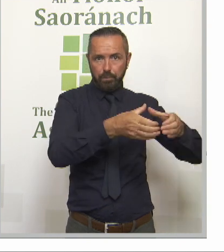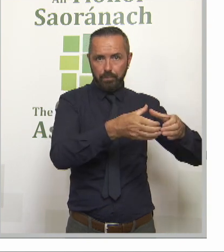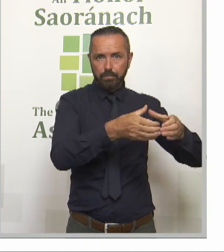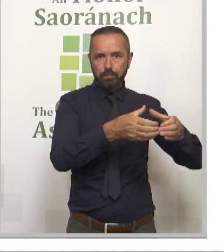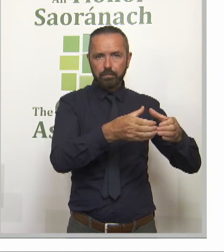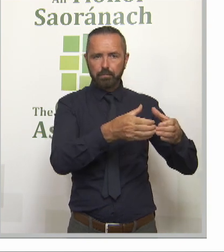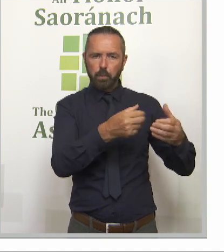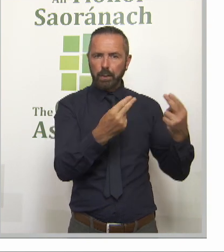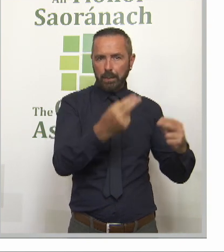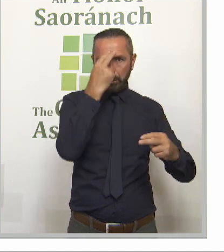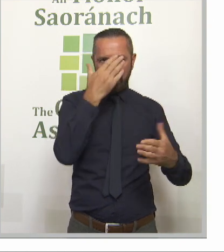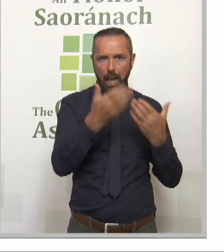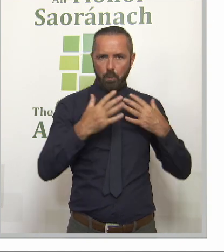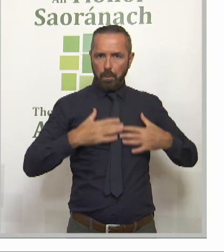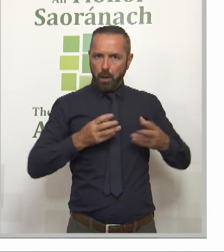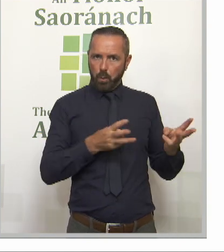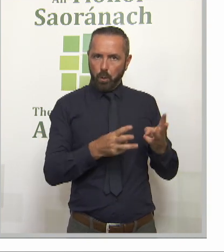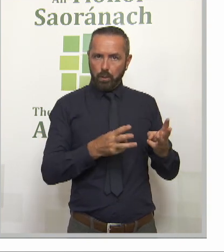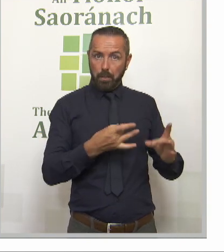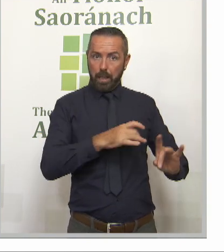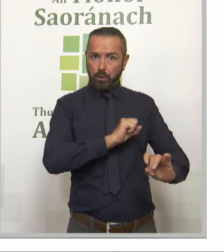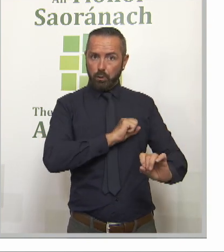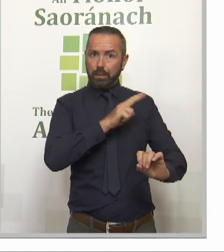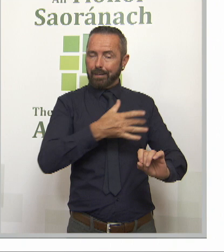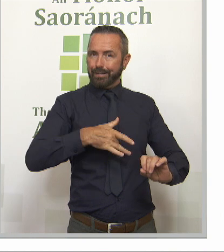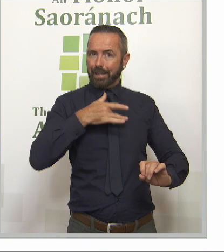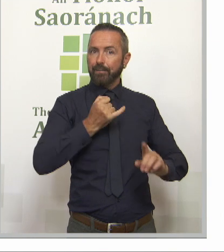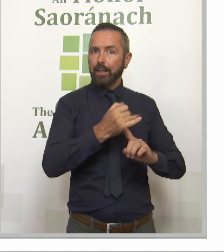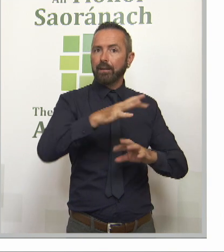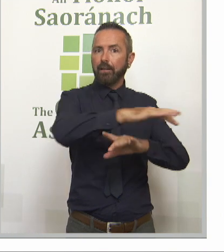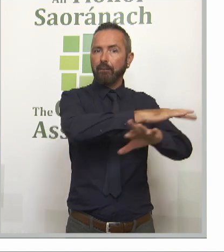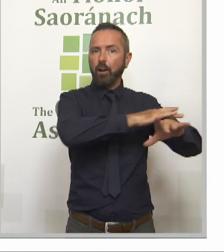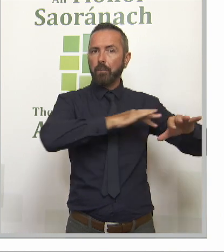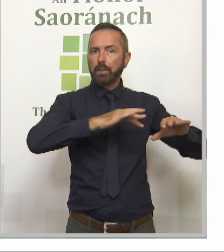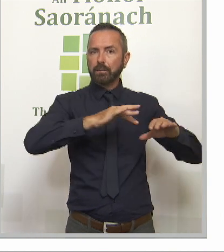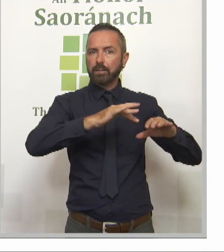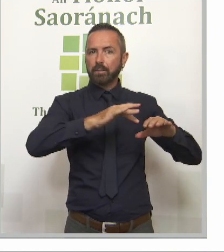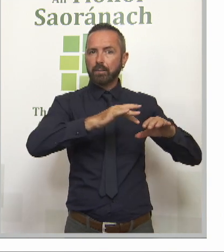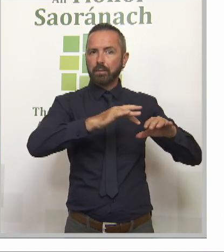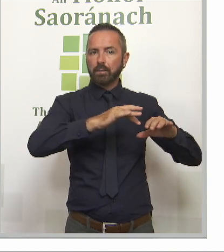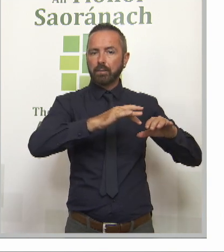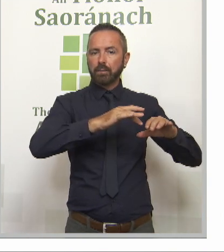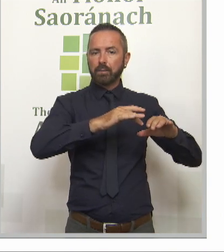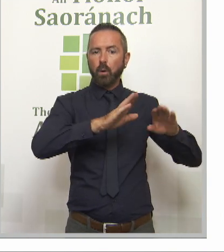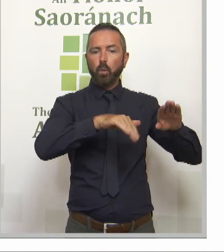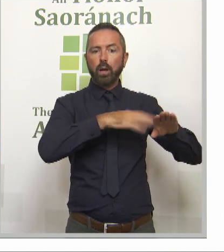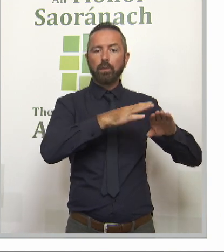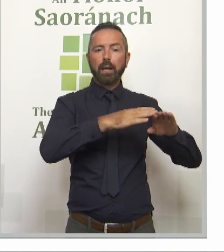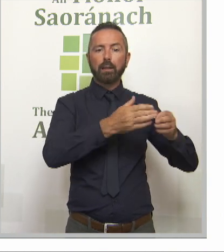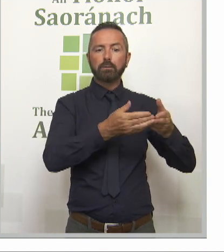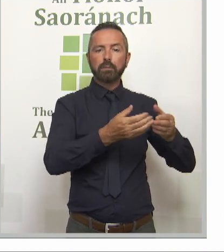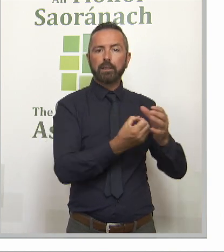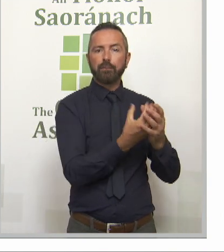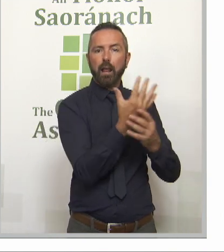how their bodies are working to enable them to live in the environment and to set limits to where they can occur in terms of taking